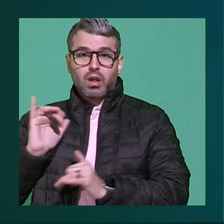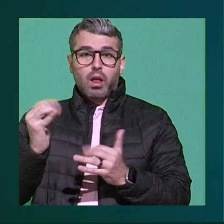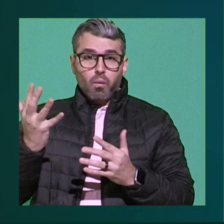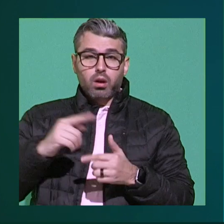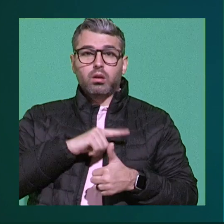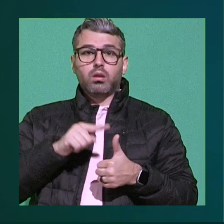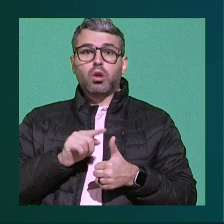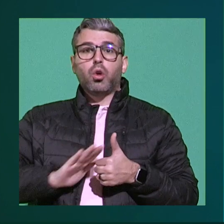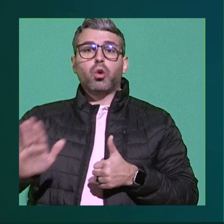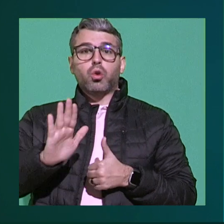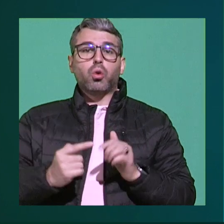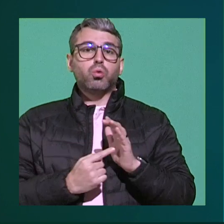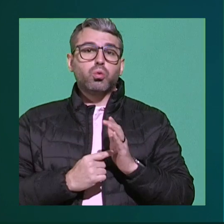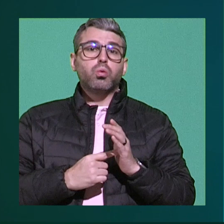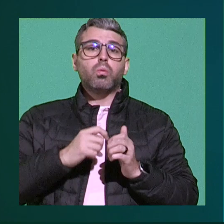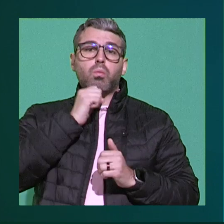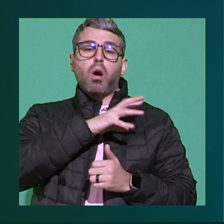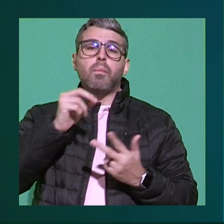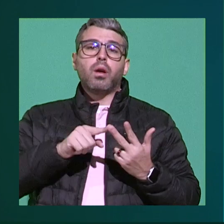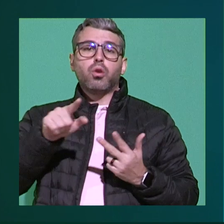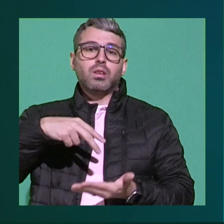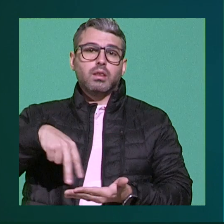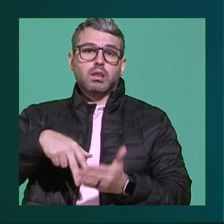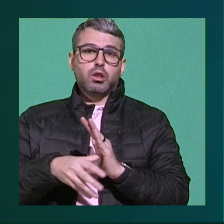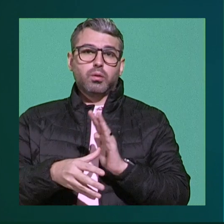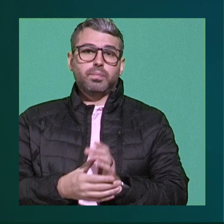our junior prom and ball.